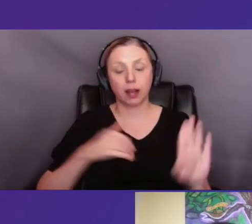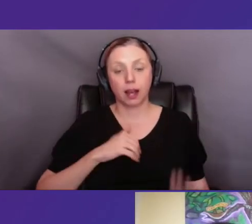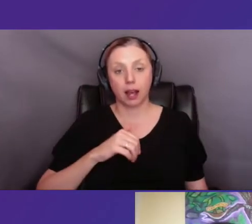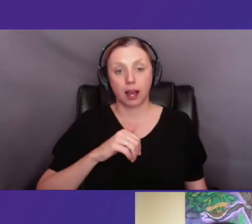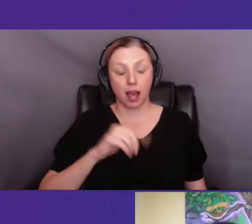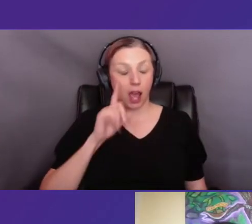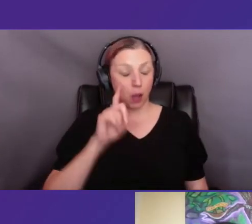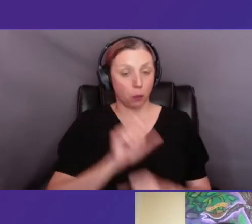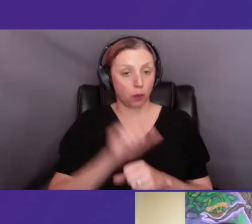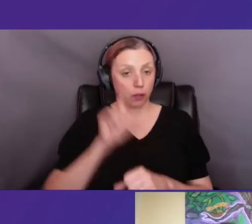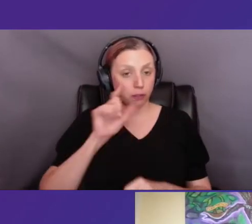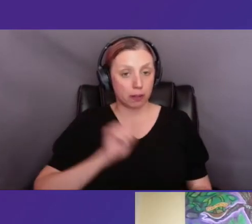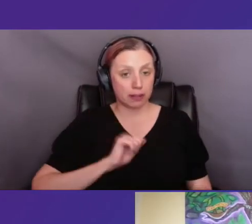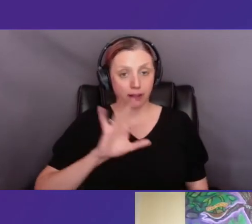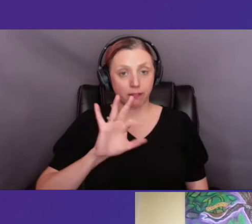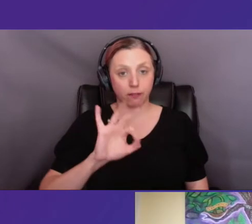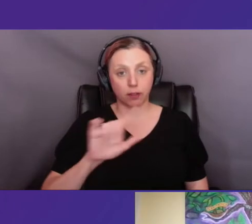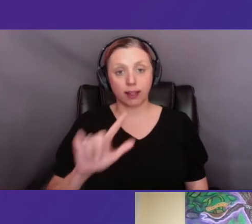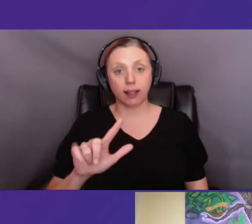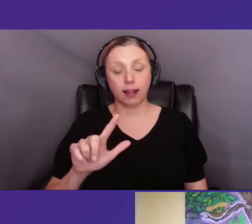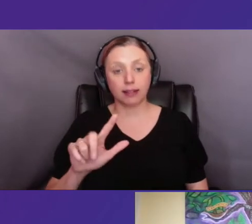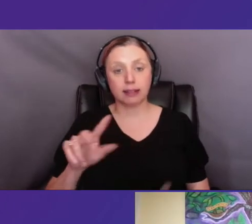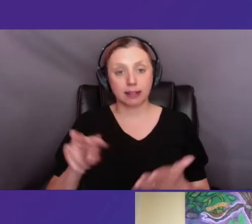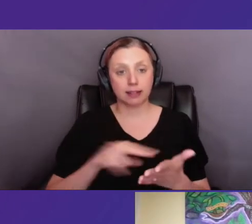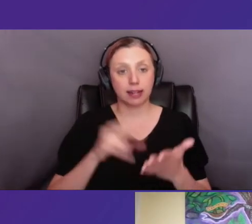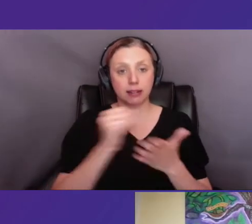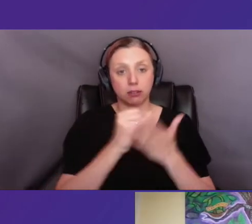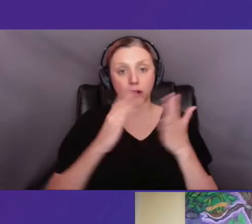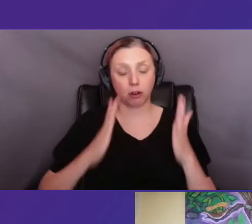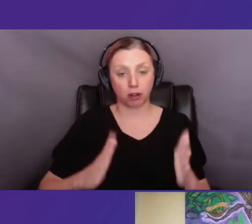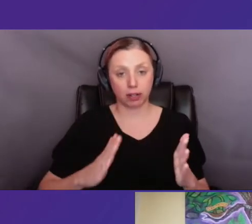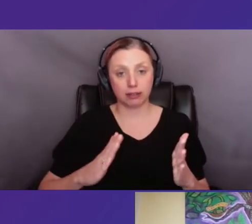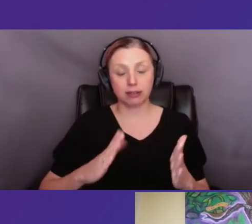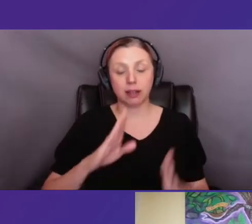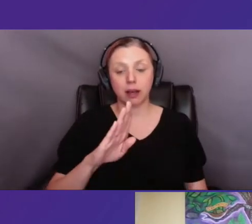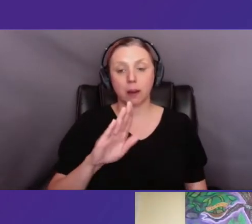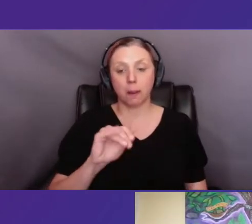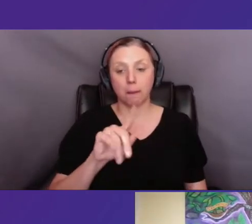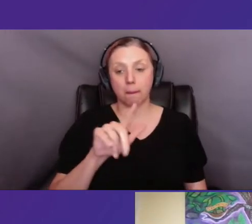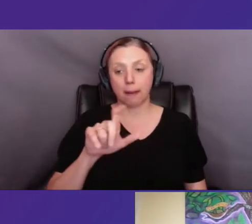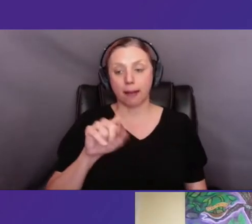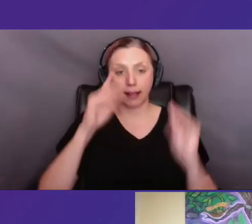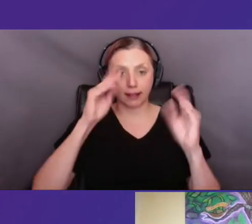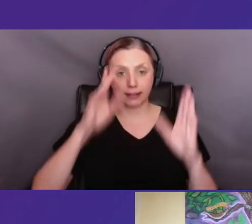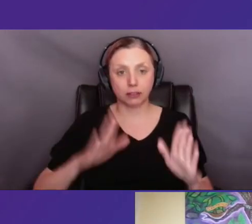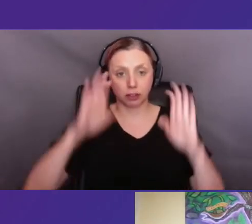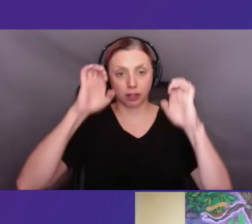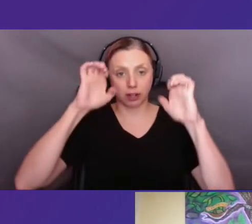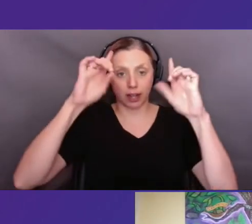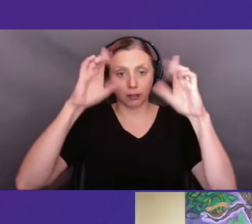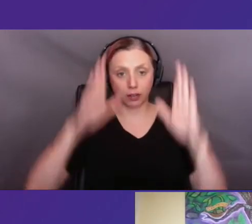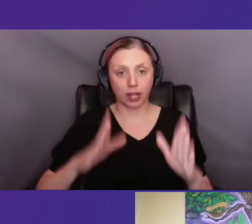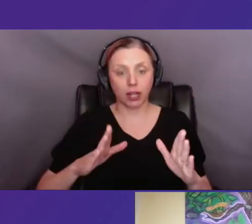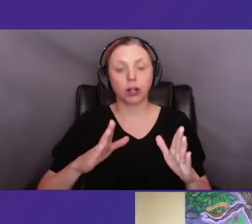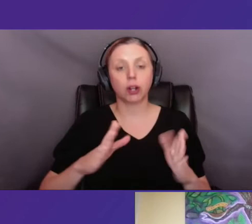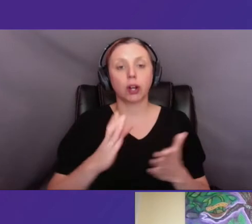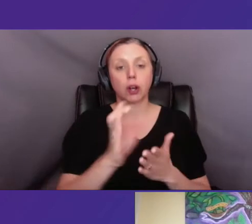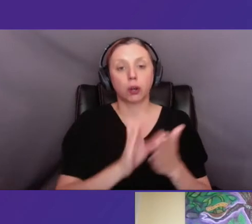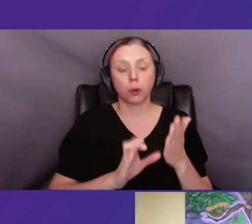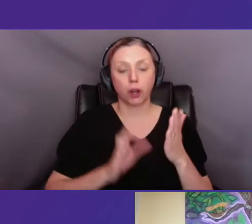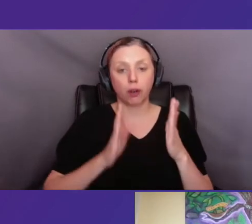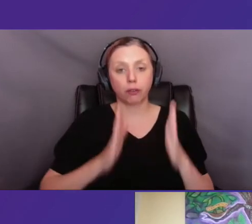self-employed freelance dance artist, ballet teacher, educator, choreographer, administrator.